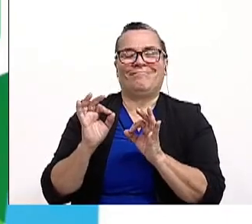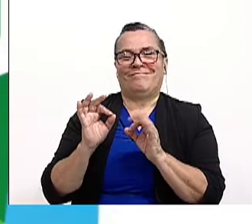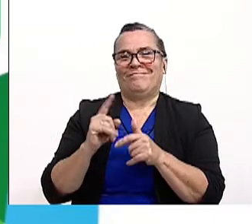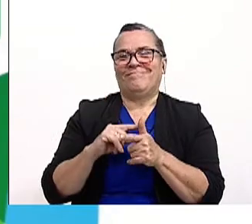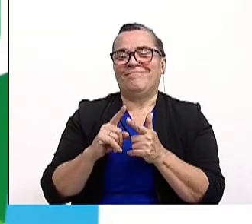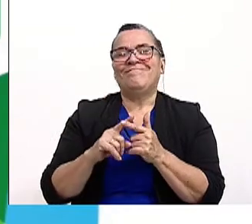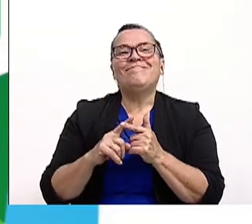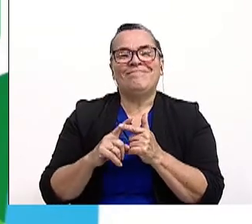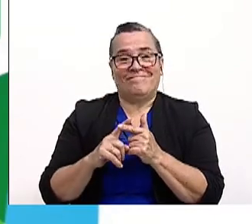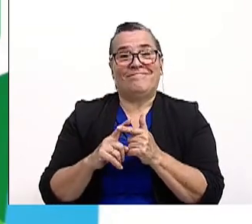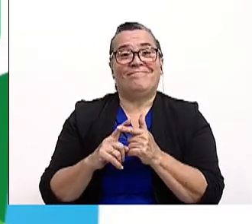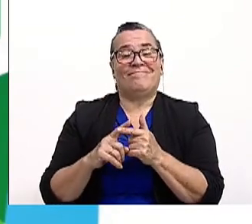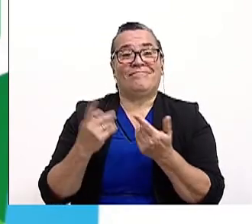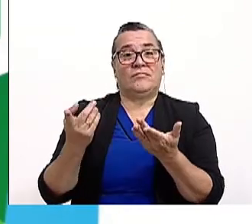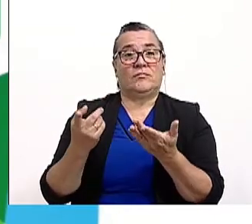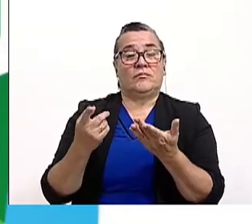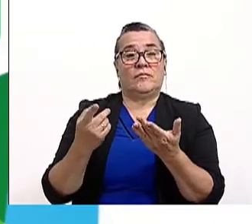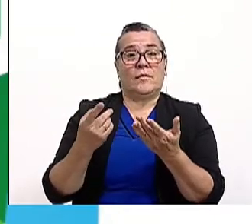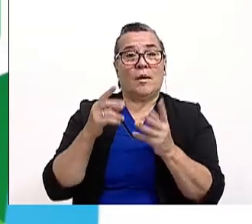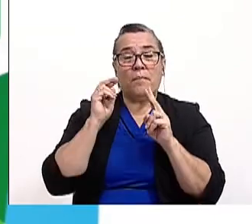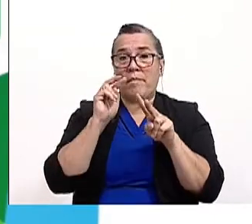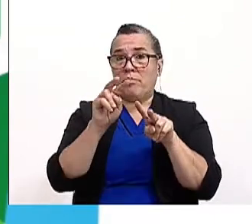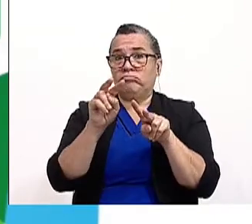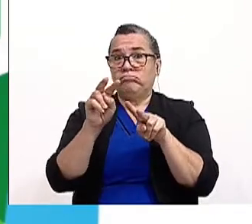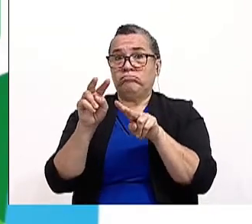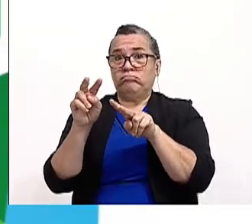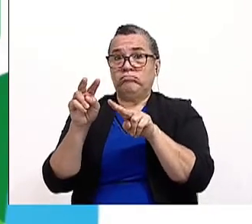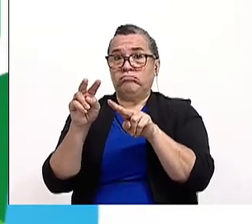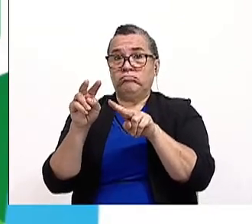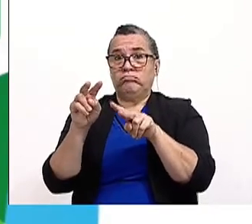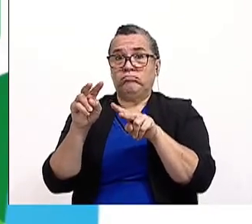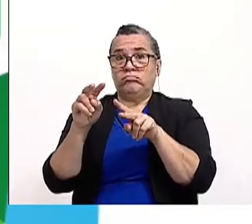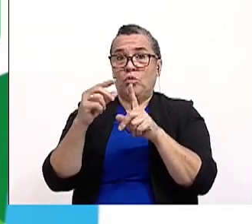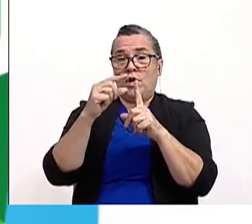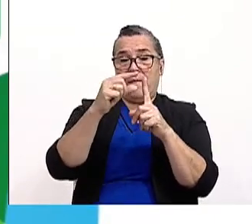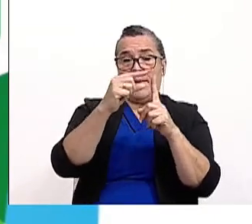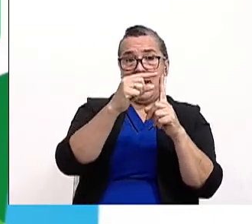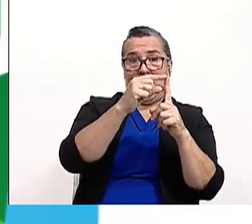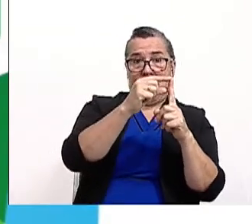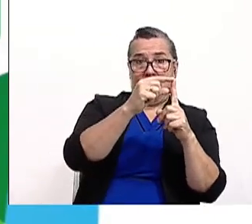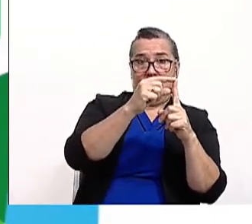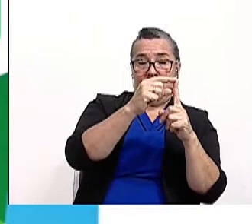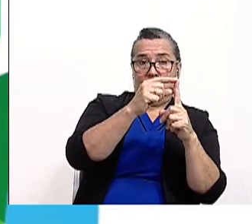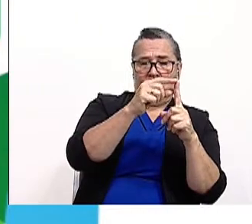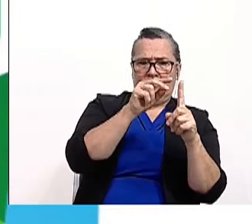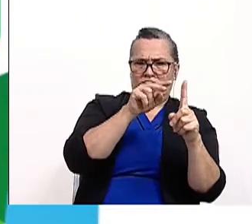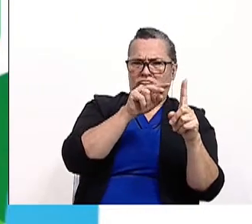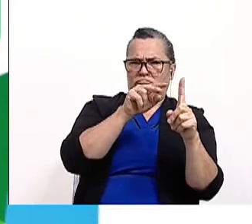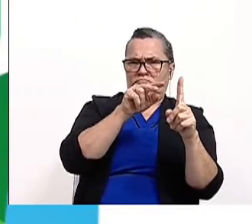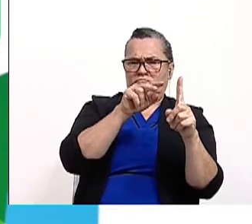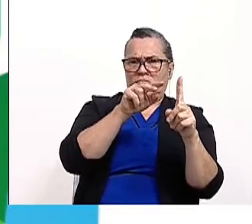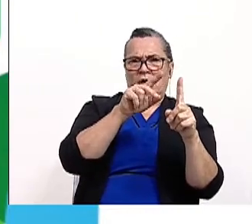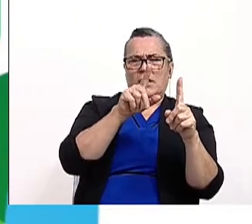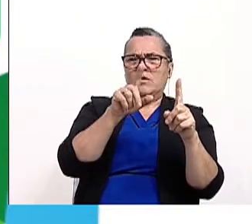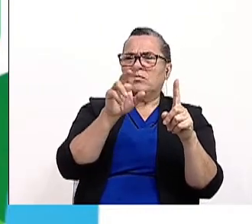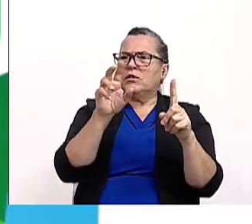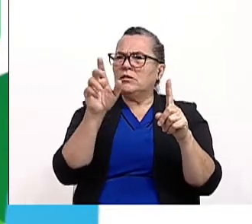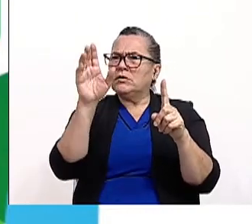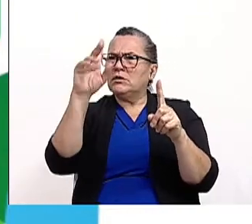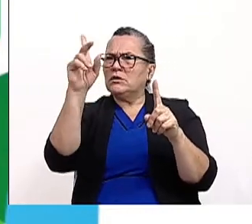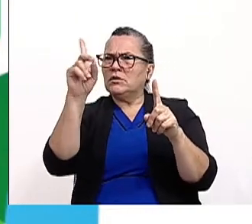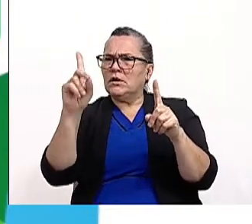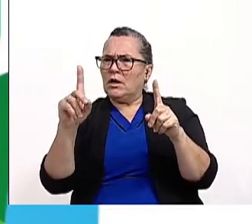Okay, so you are going to watch to see a word, and then you are going to find a picture